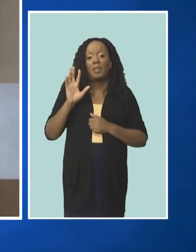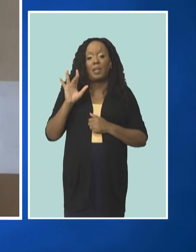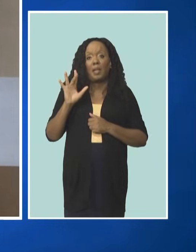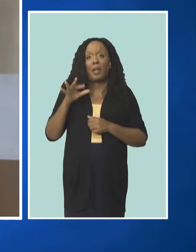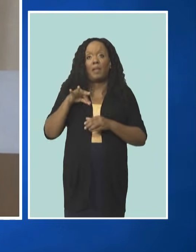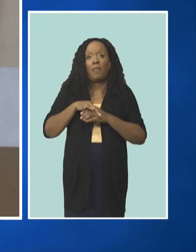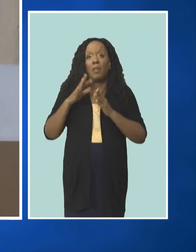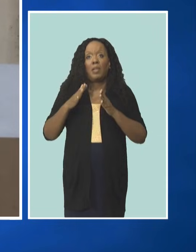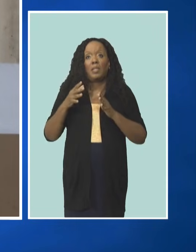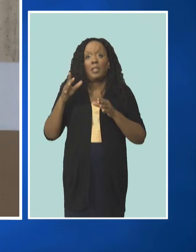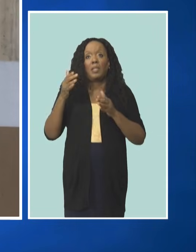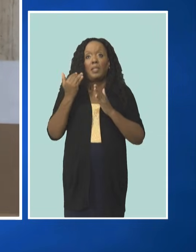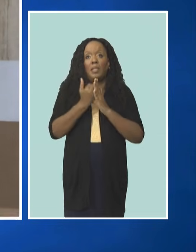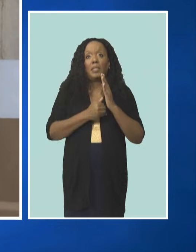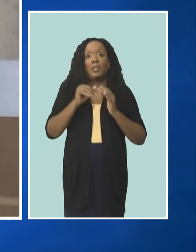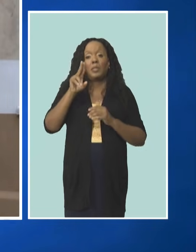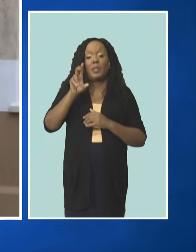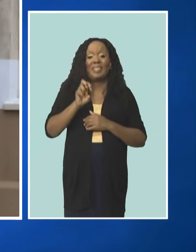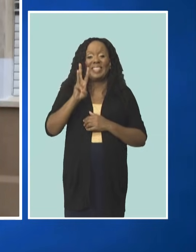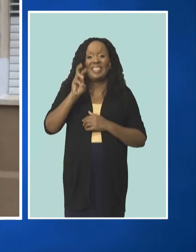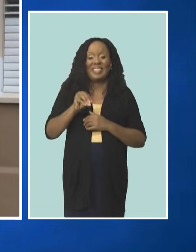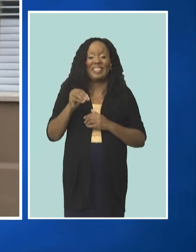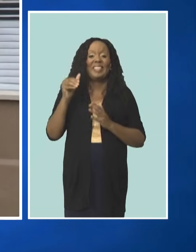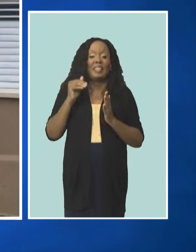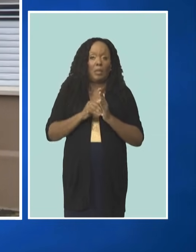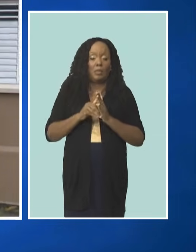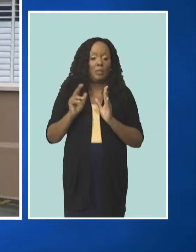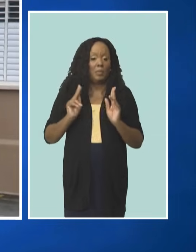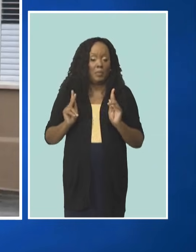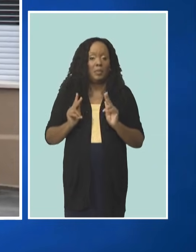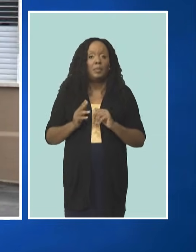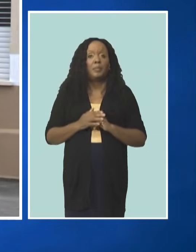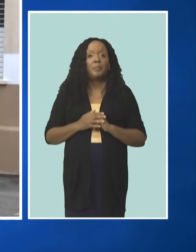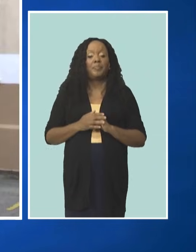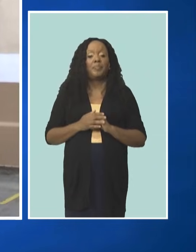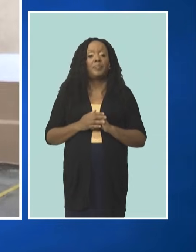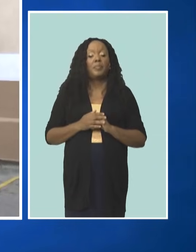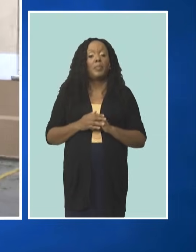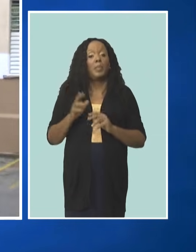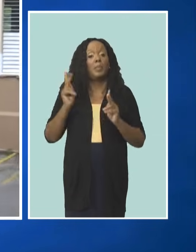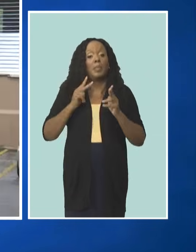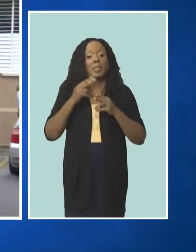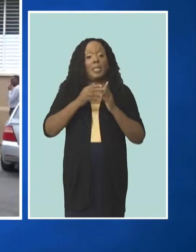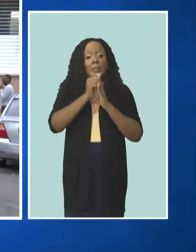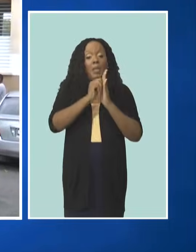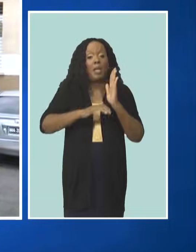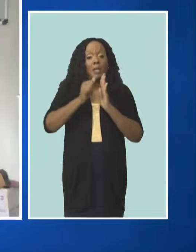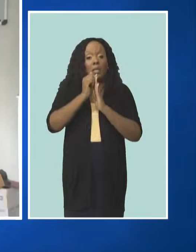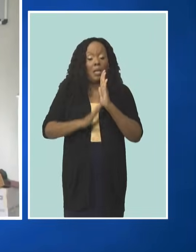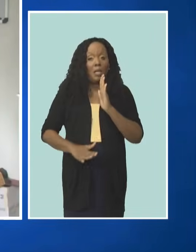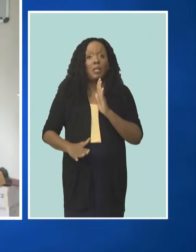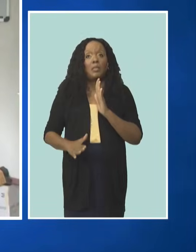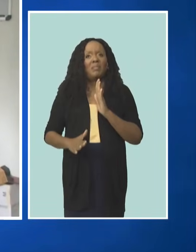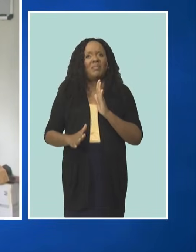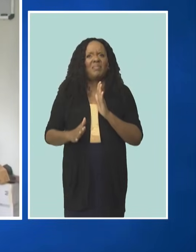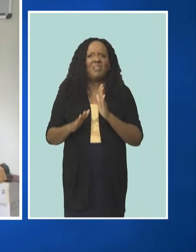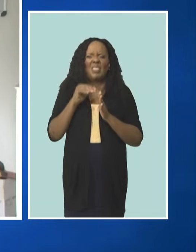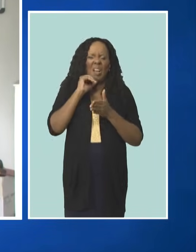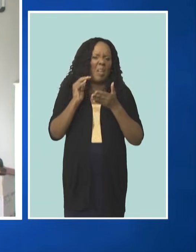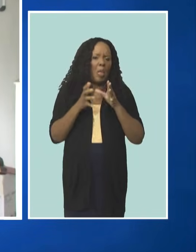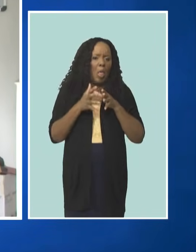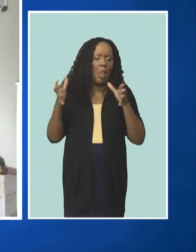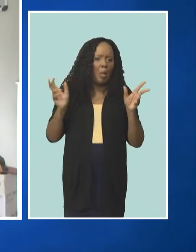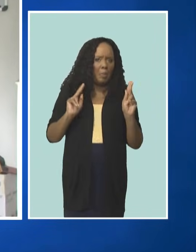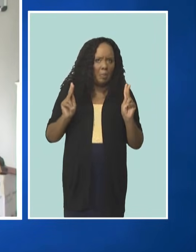was 260,000. Aline says while the deletions represent a small percentage, the Commission